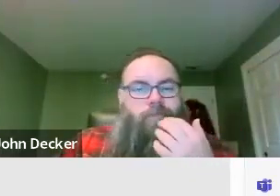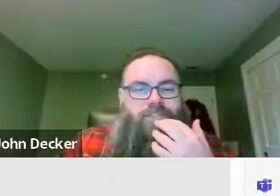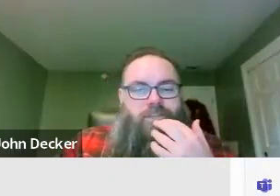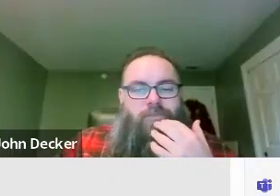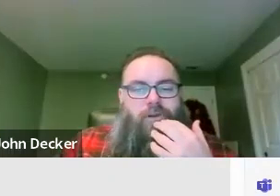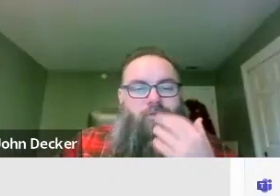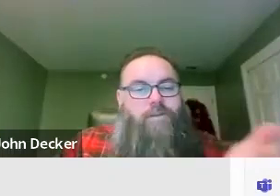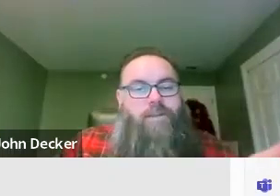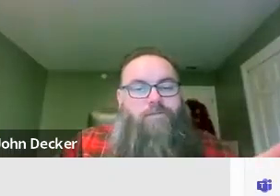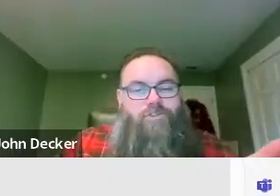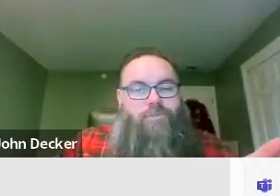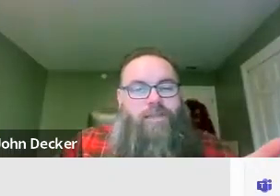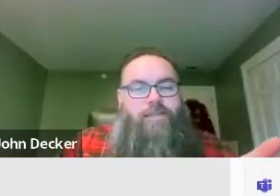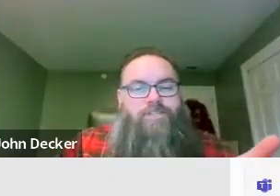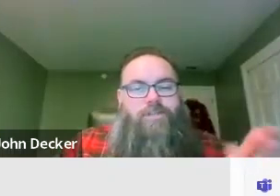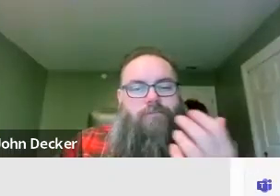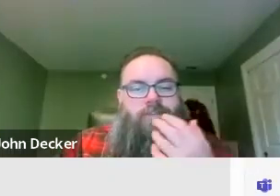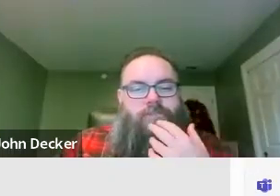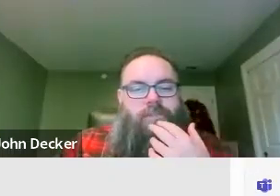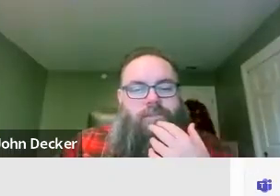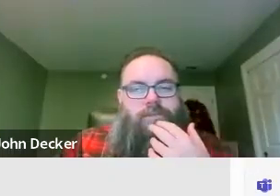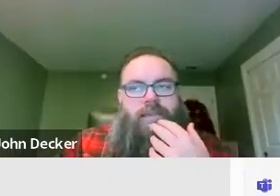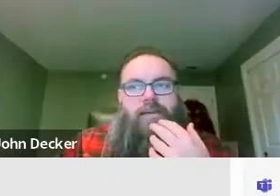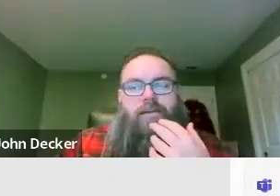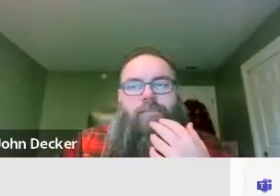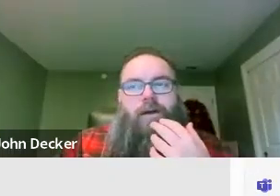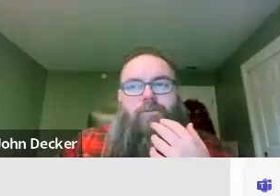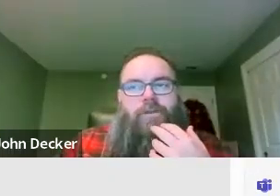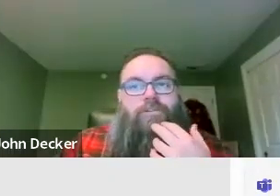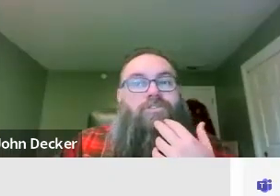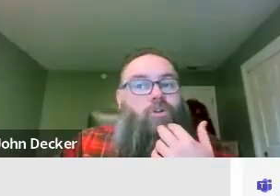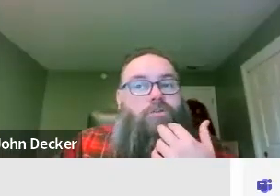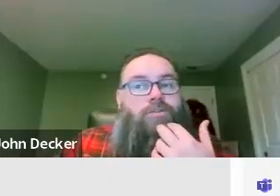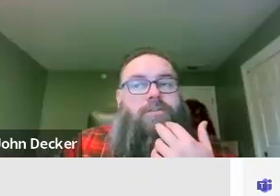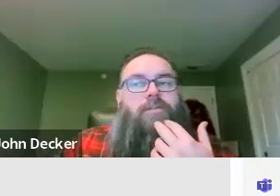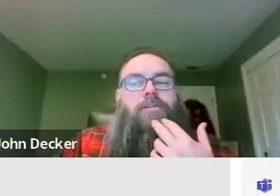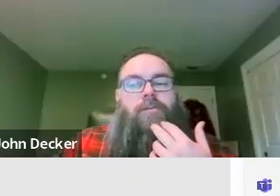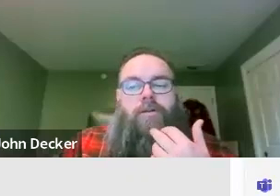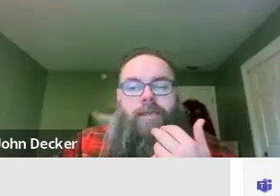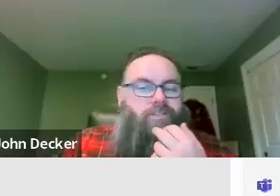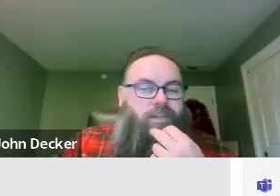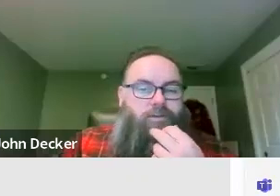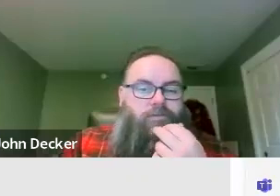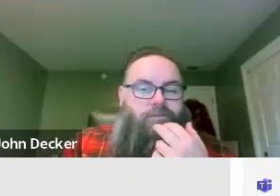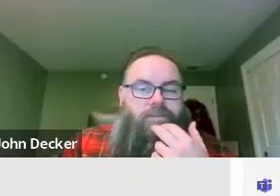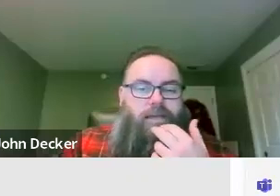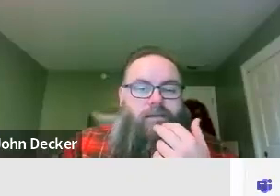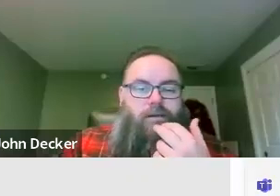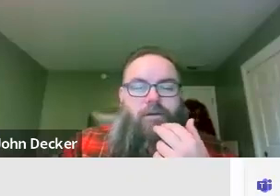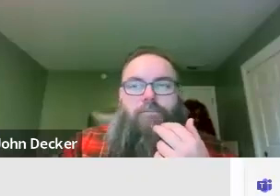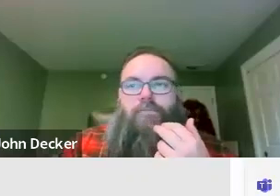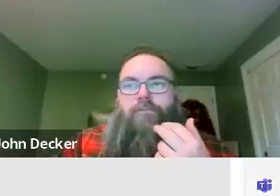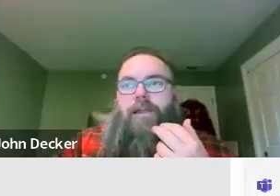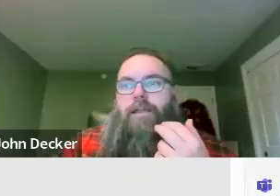some of the information from our Coordinated Future Planning Initiative, some of the data about concerns about aging caregivers